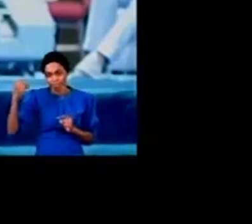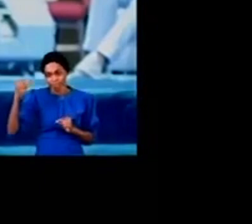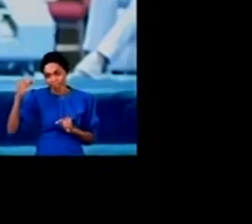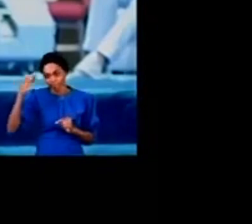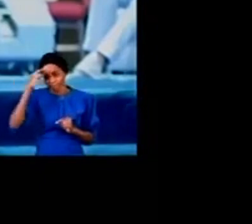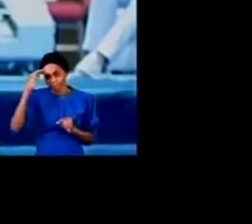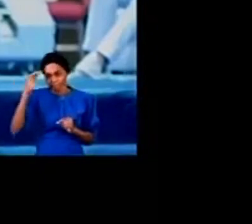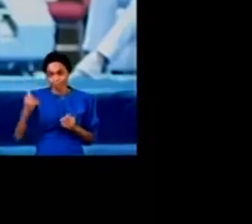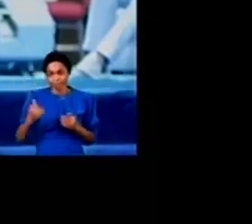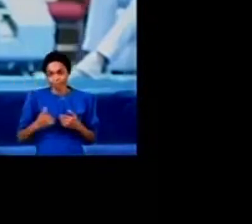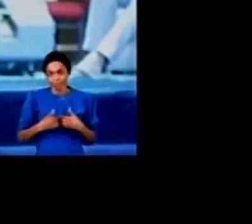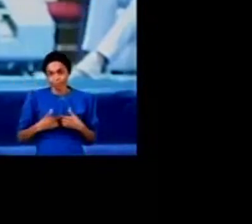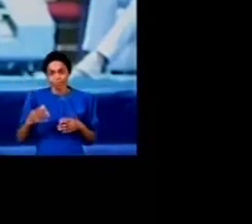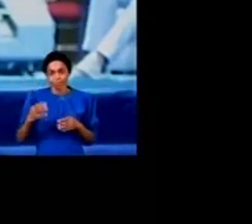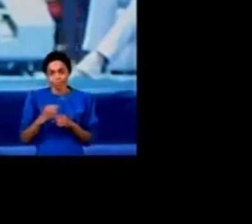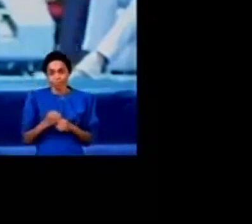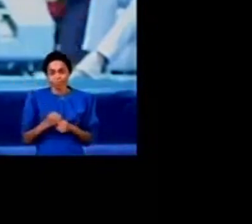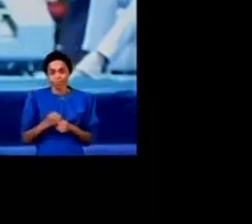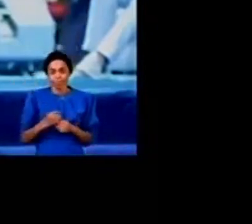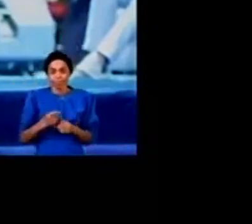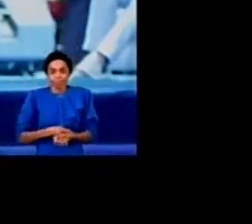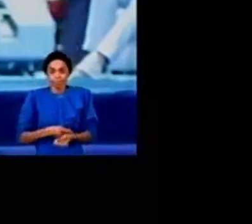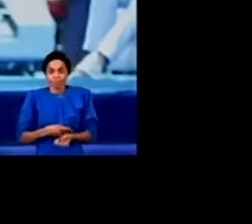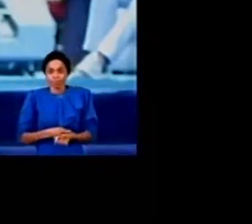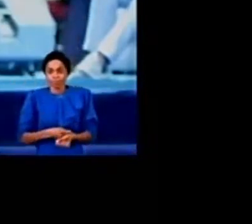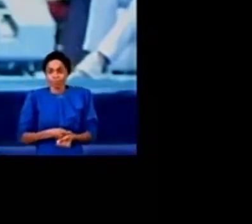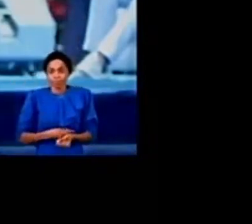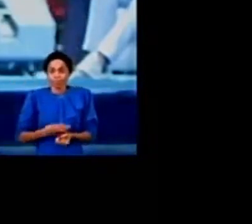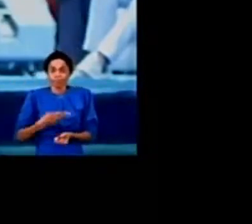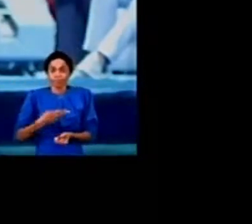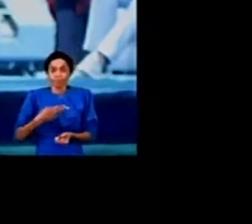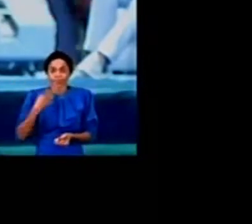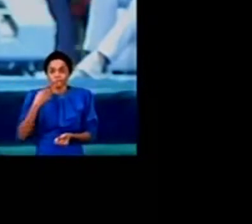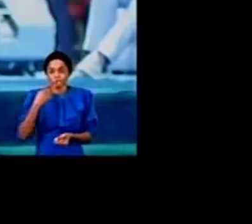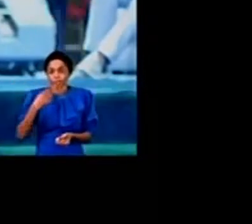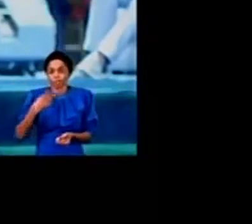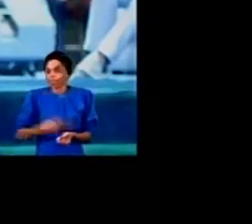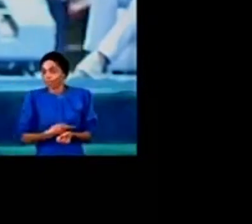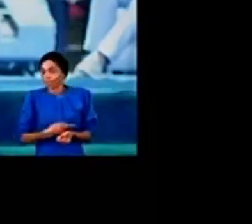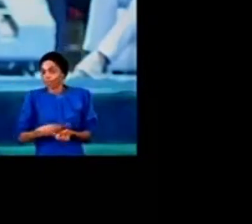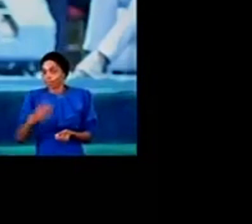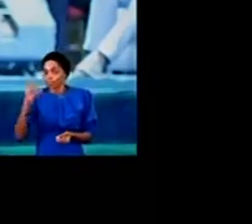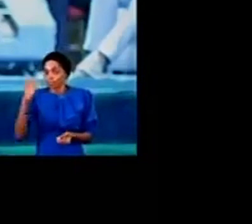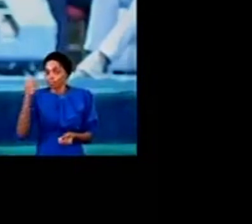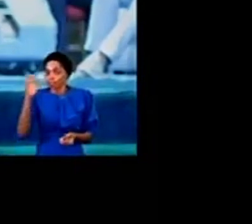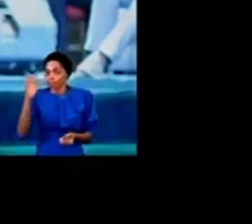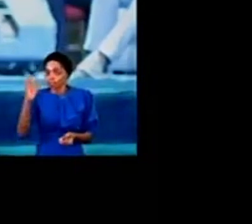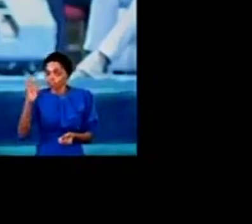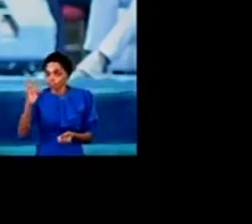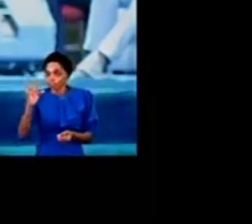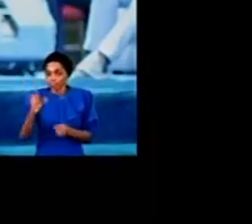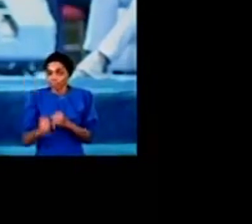from Thursday, this week. Praise the